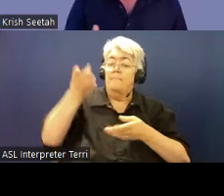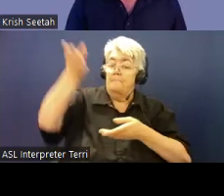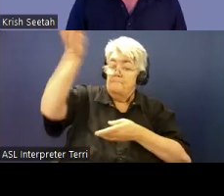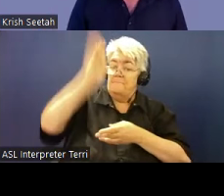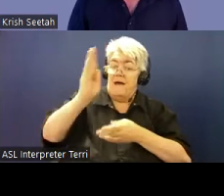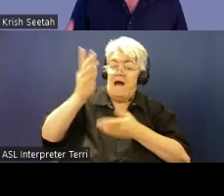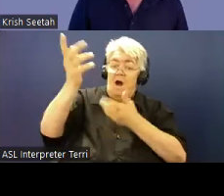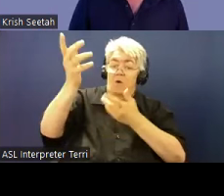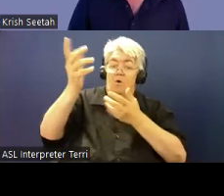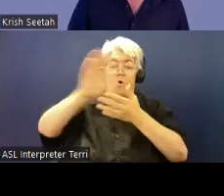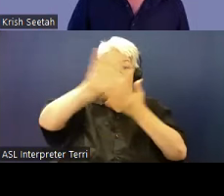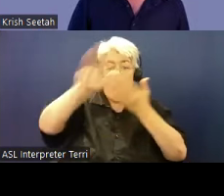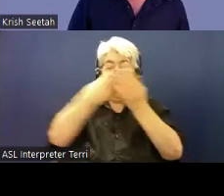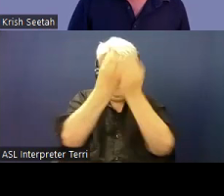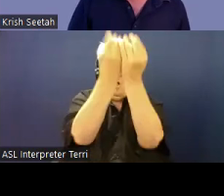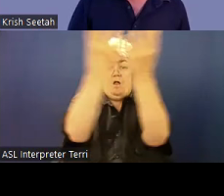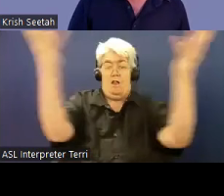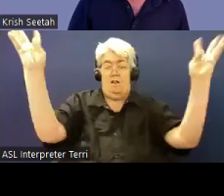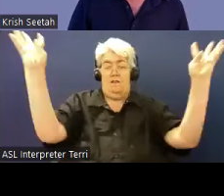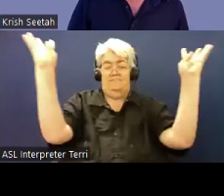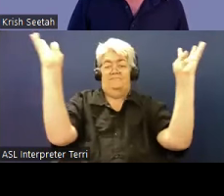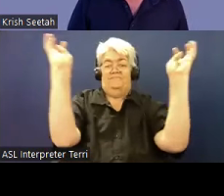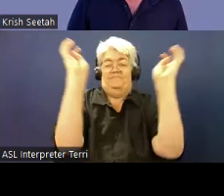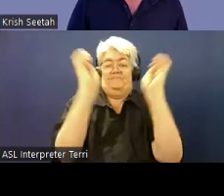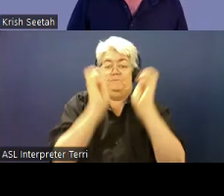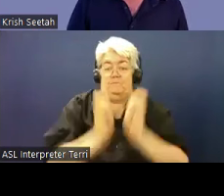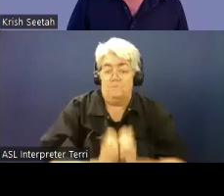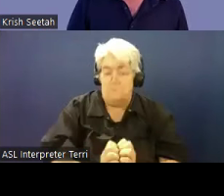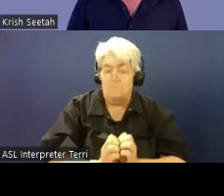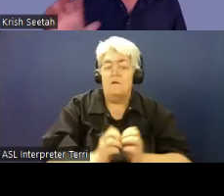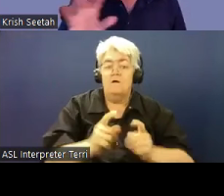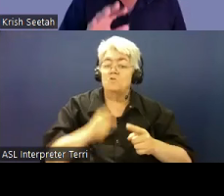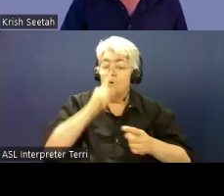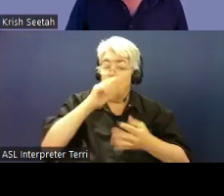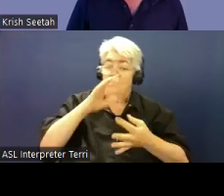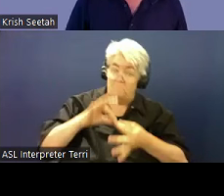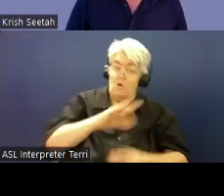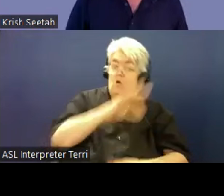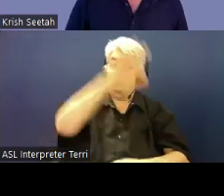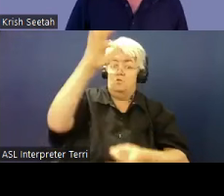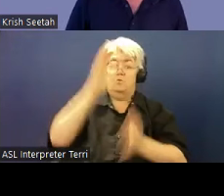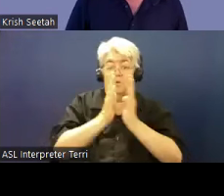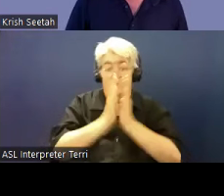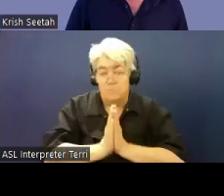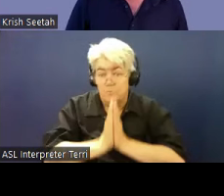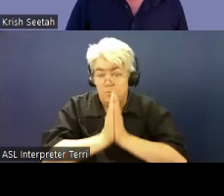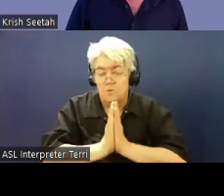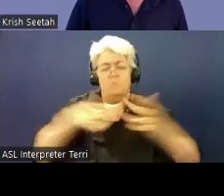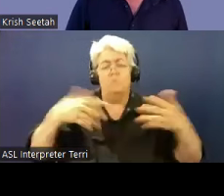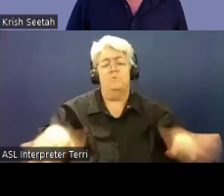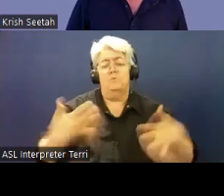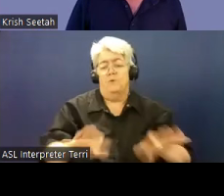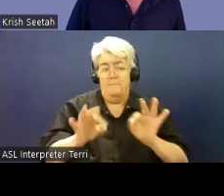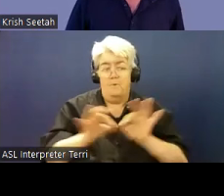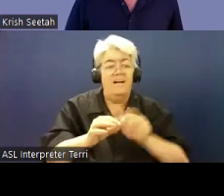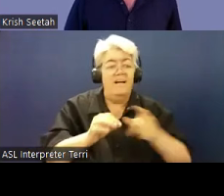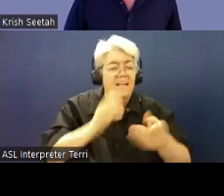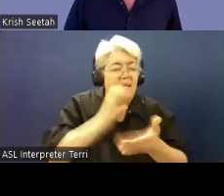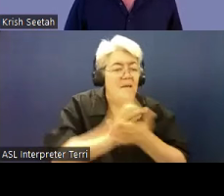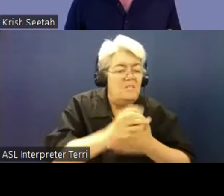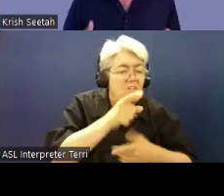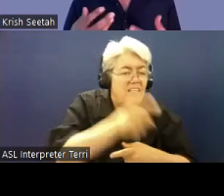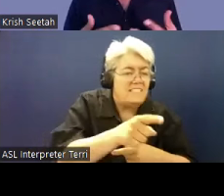all religions. So we know that spiritualism was a large part of this area. Sorry for the quality of this image. This is